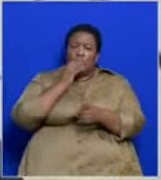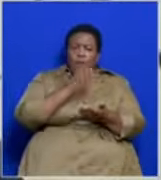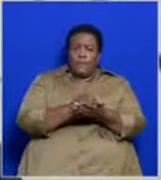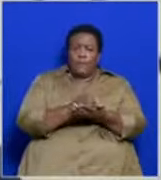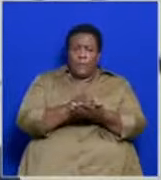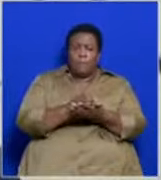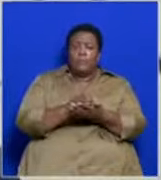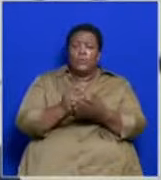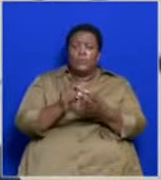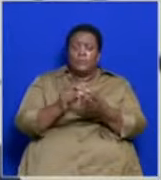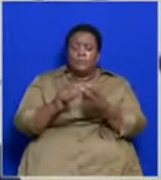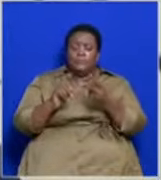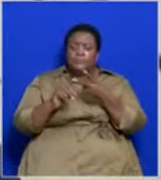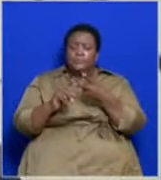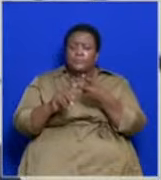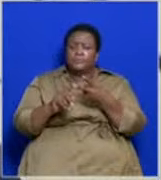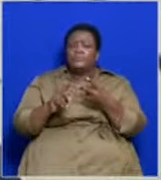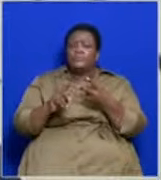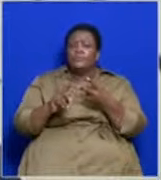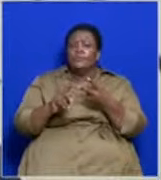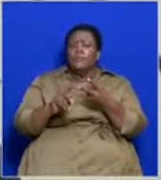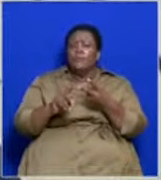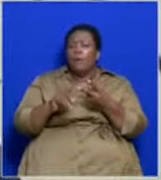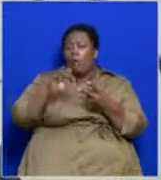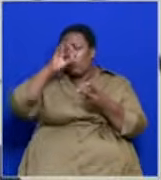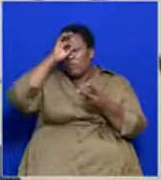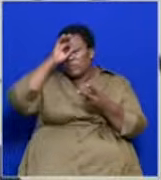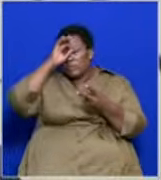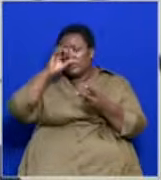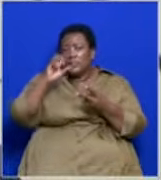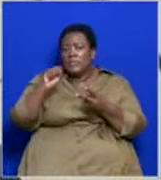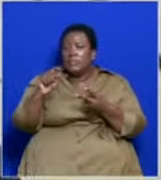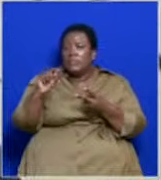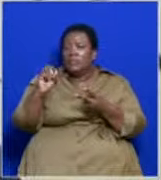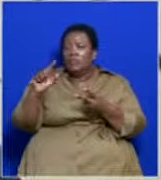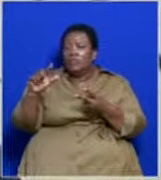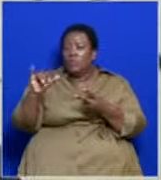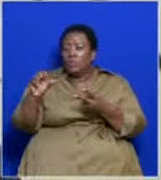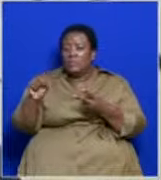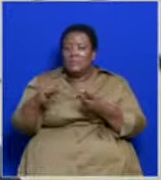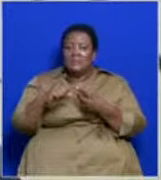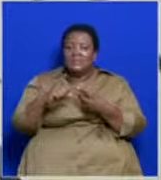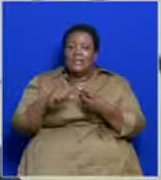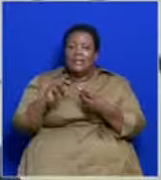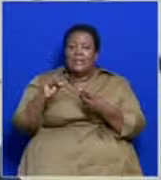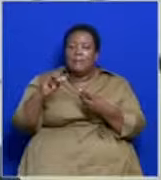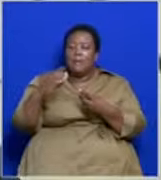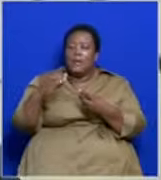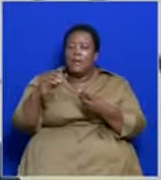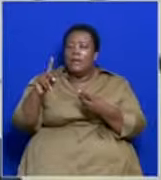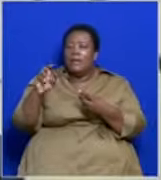Officer Adrian Mackenzie were on duty on the 8th of February 2023. Do you see that?